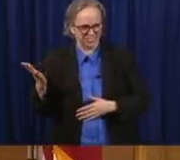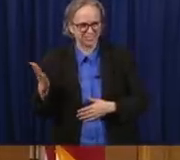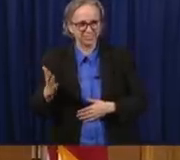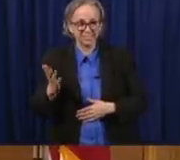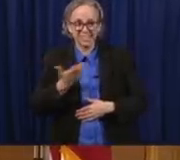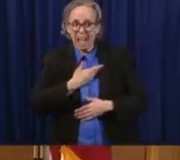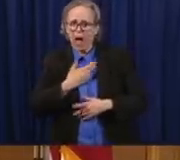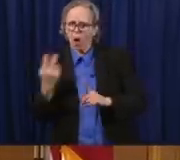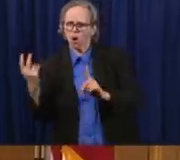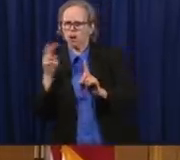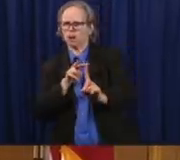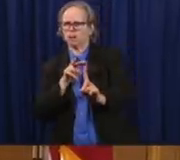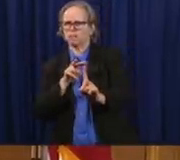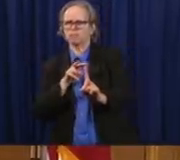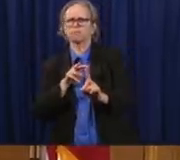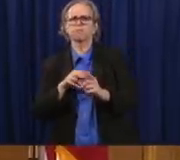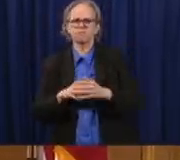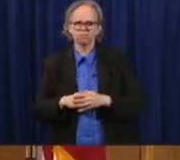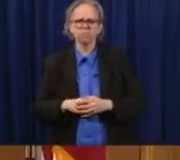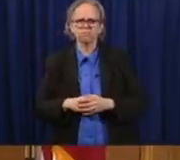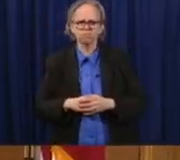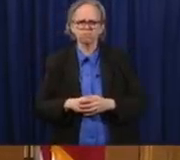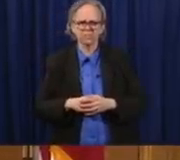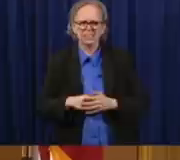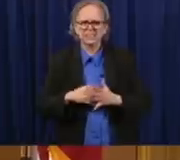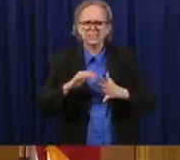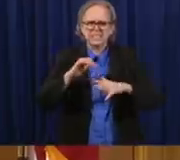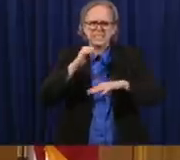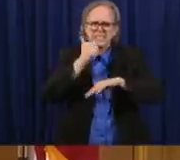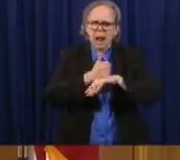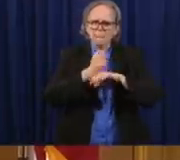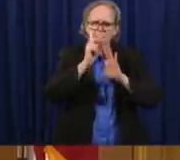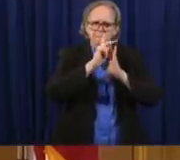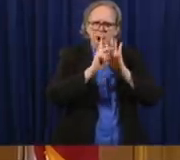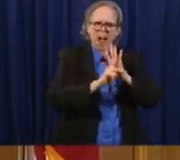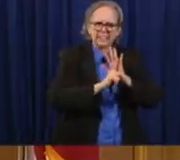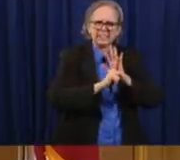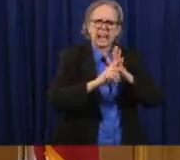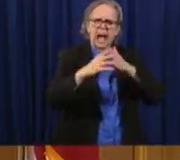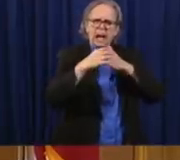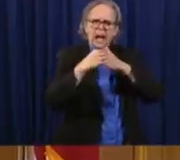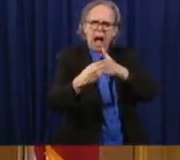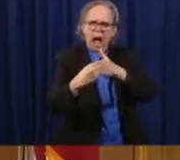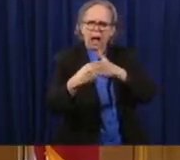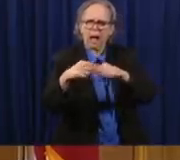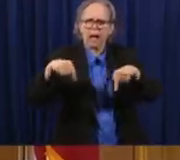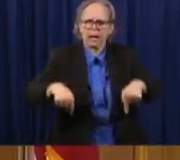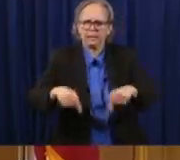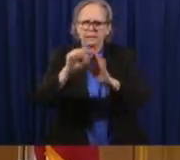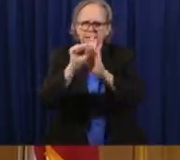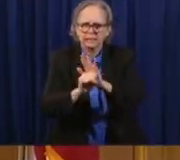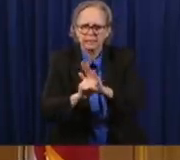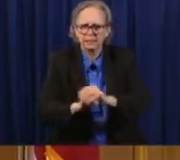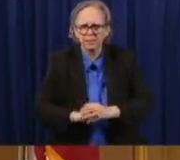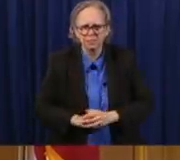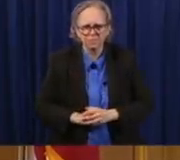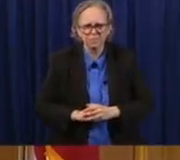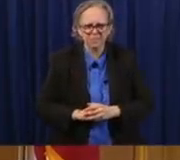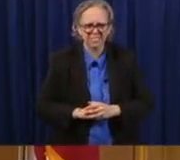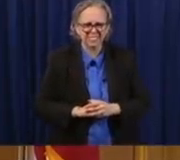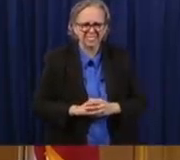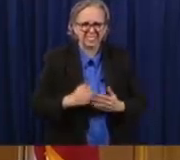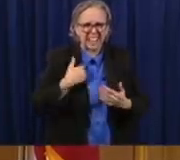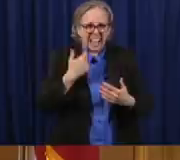make policy, try to guide the state, not only the things that I mentioned that are the